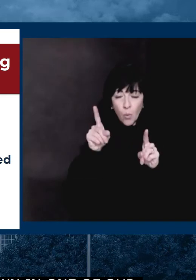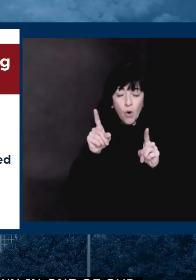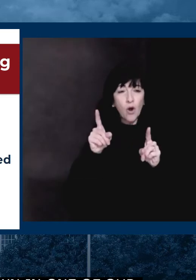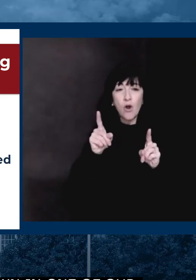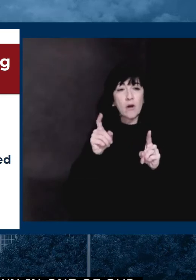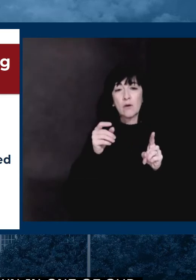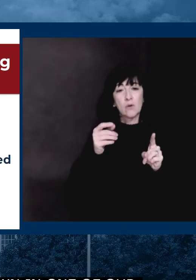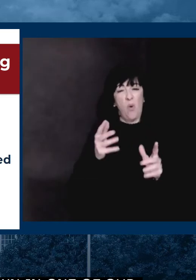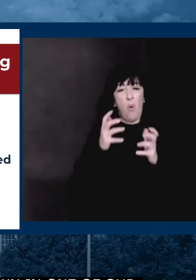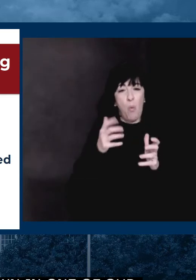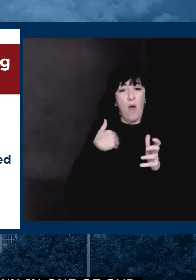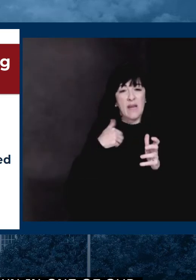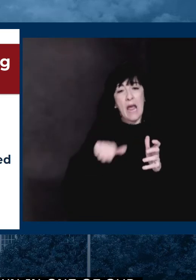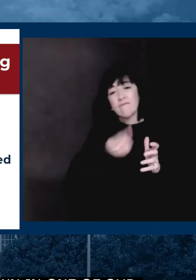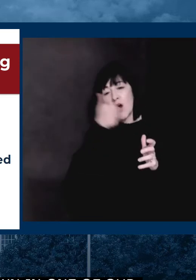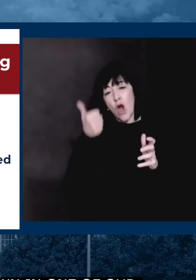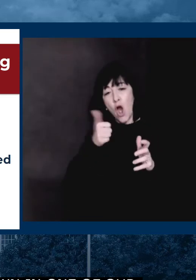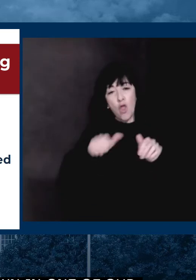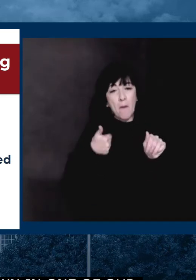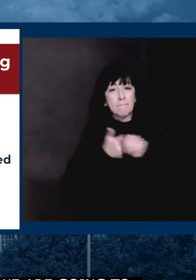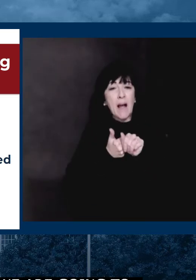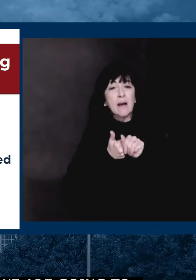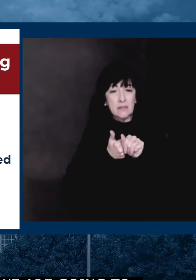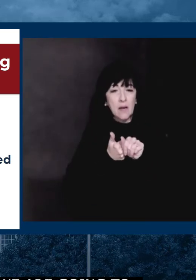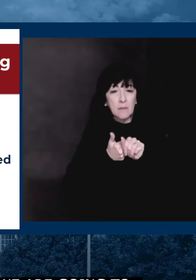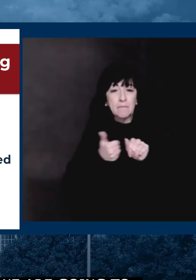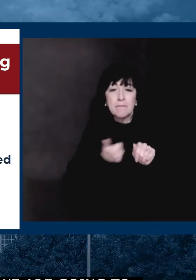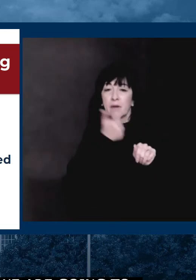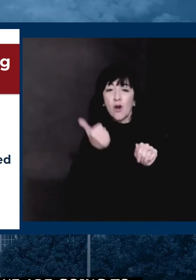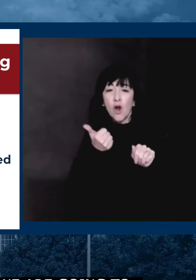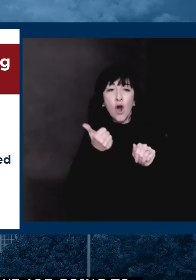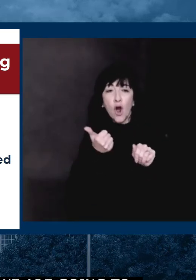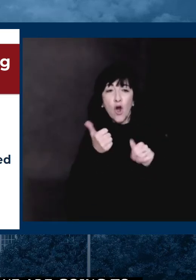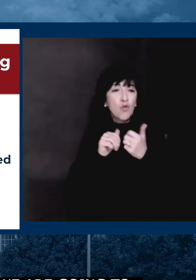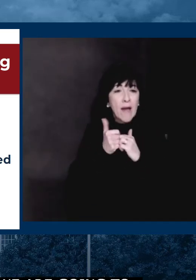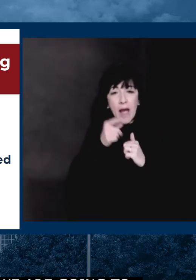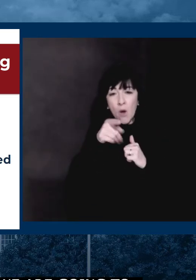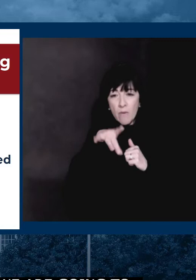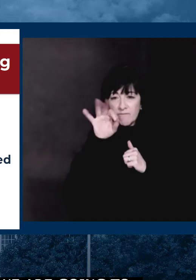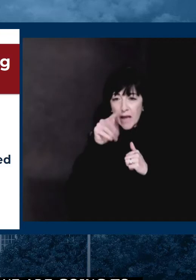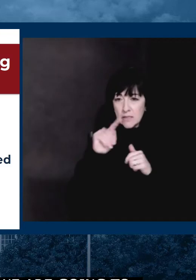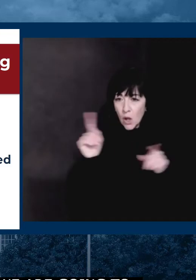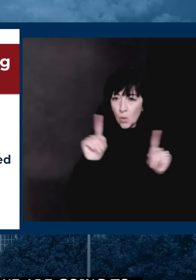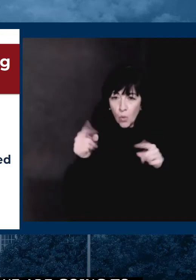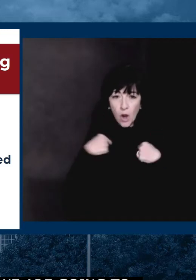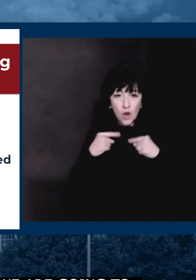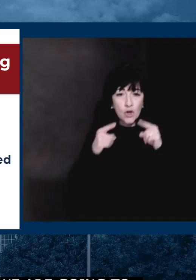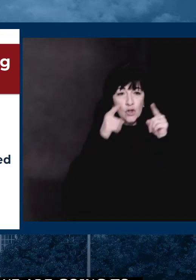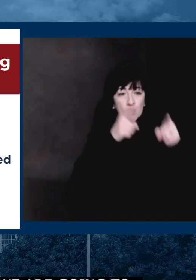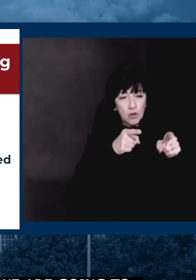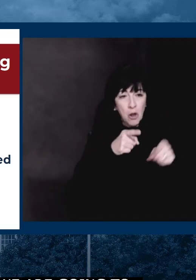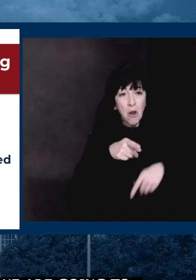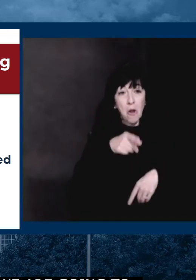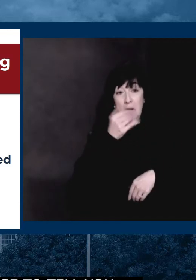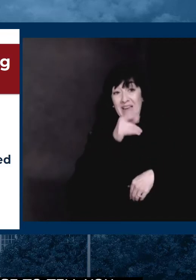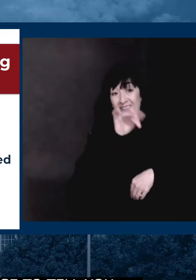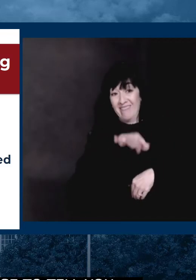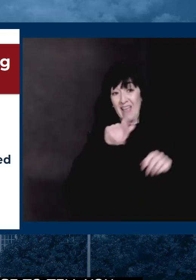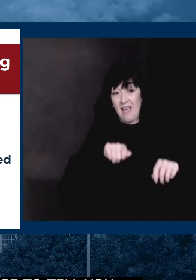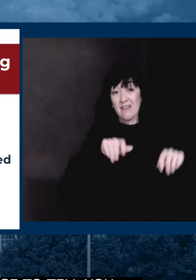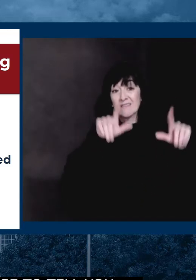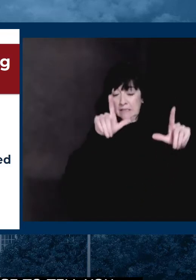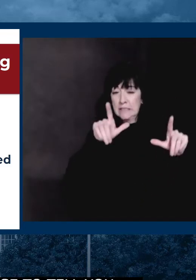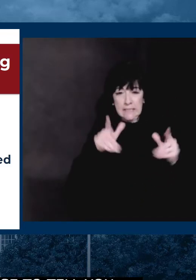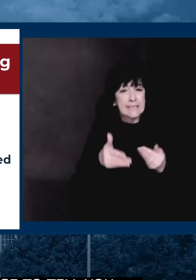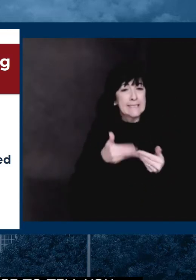of home base for going to find out where can you get the information. So it should have a little bit easier look and feel now. We have a lot